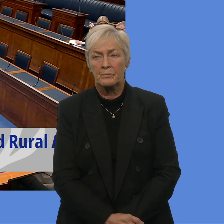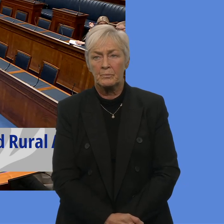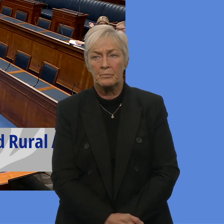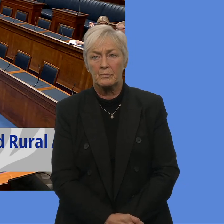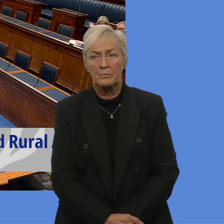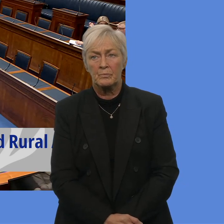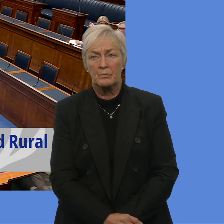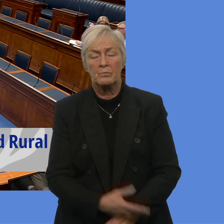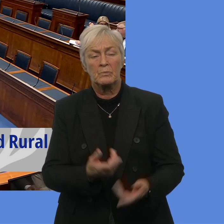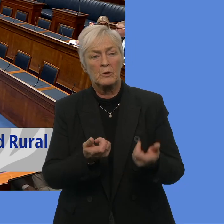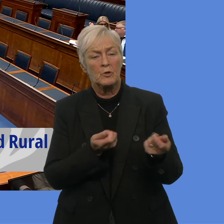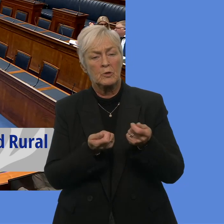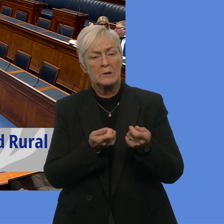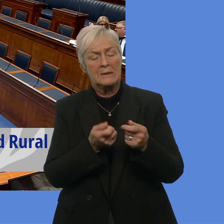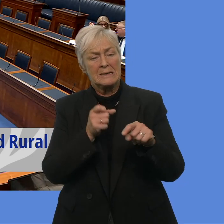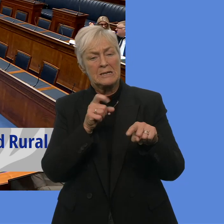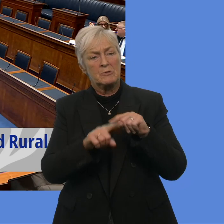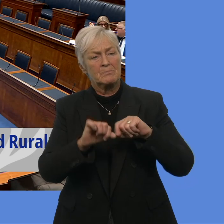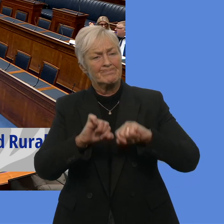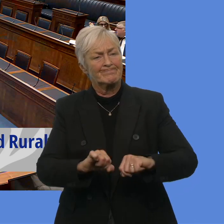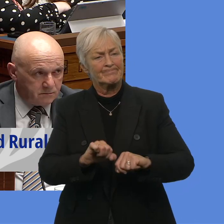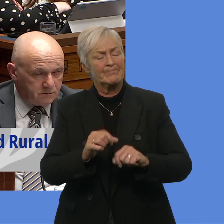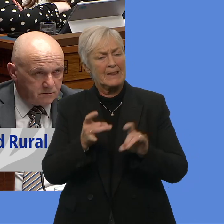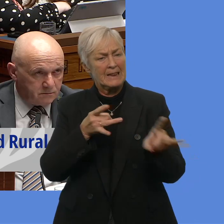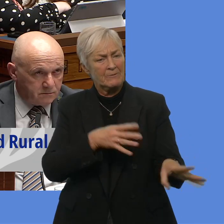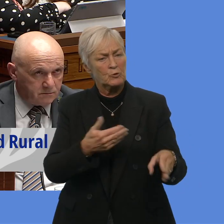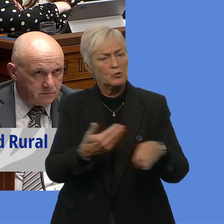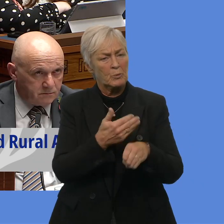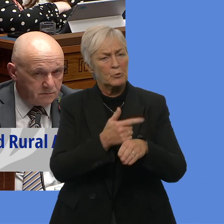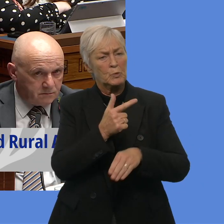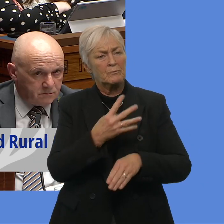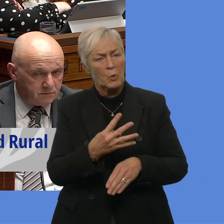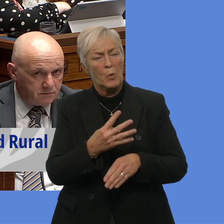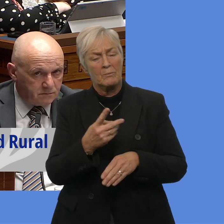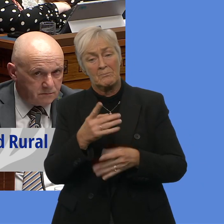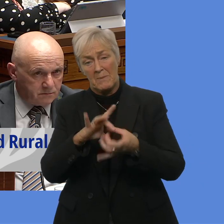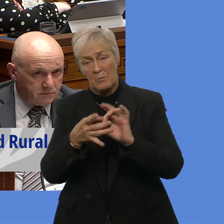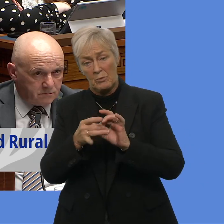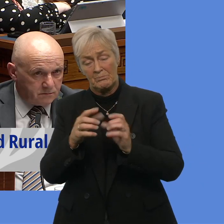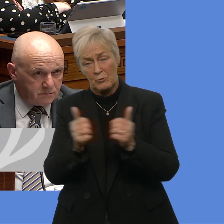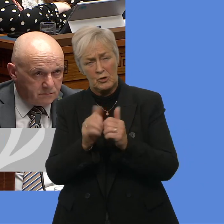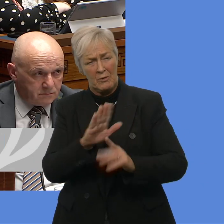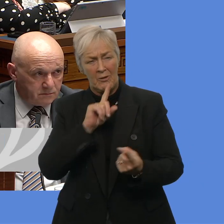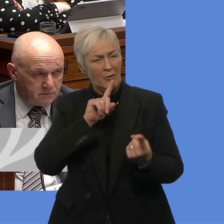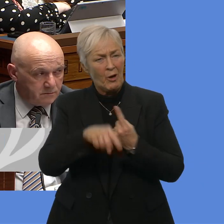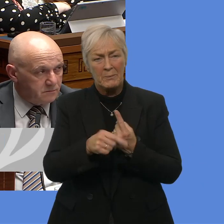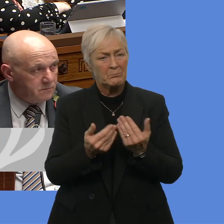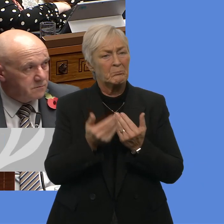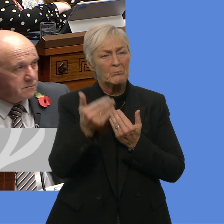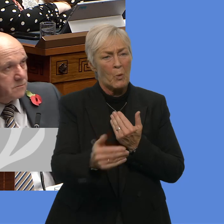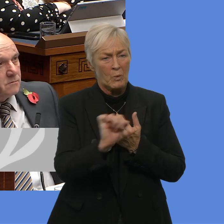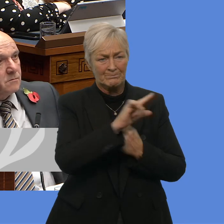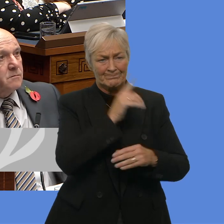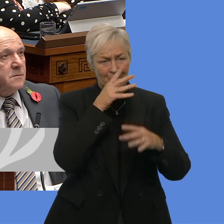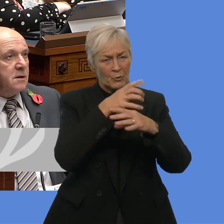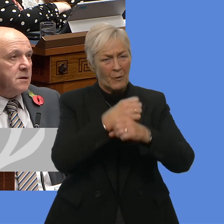Minister. My special advisor left her post on the 13th of August 2024. The member will appreciate it would not be appropriate to comment further on what is essentially a